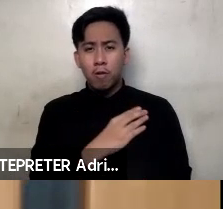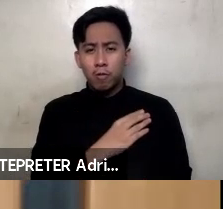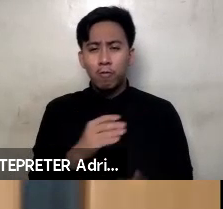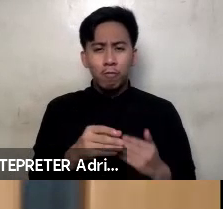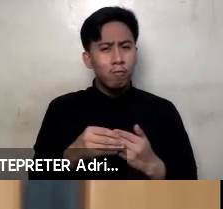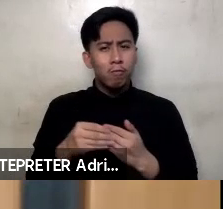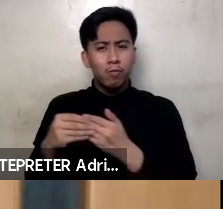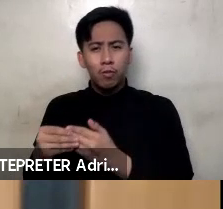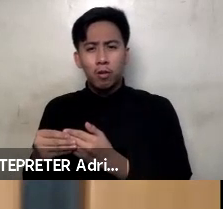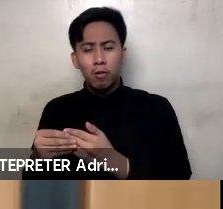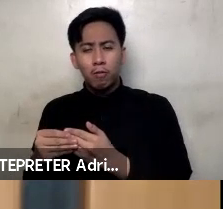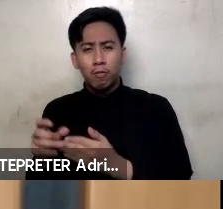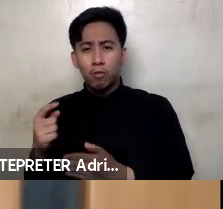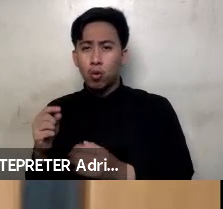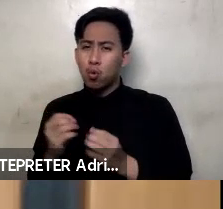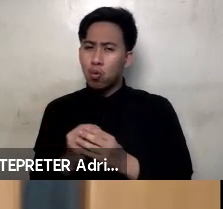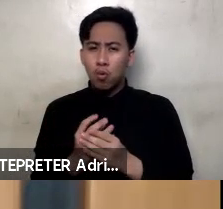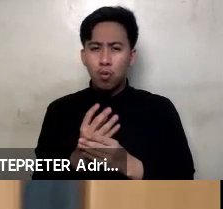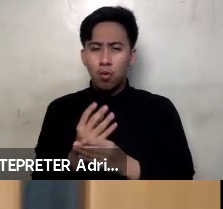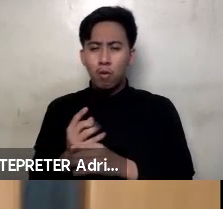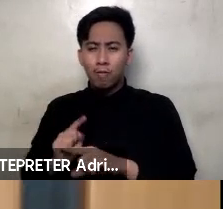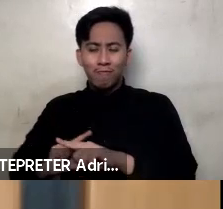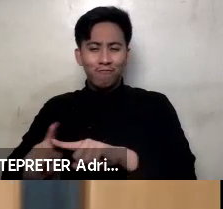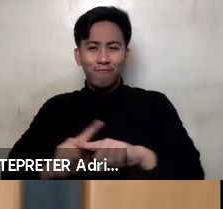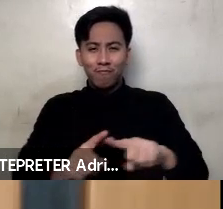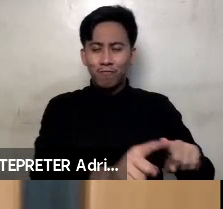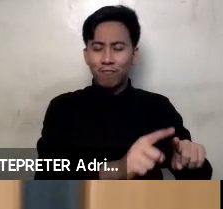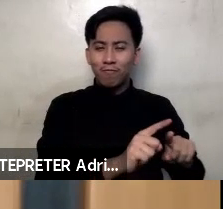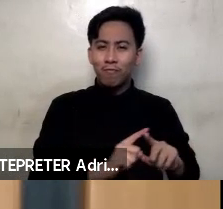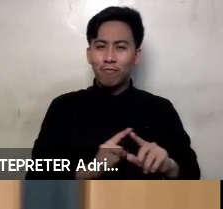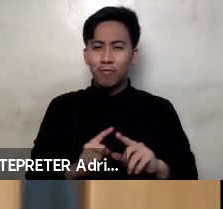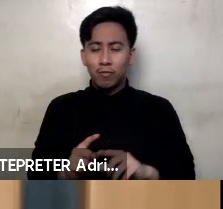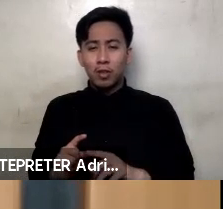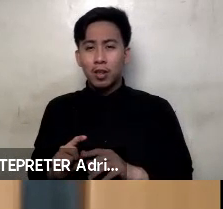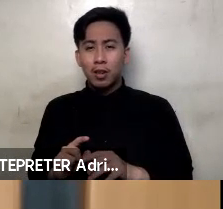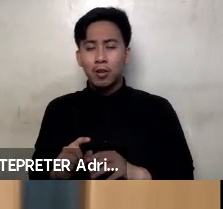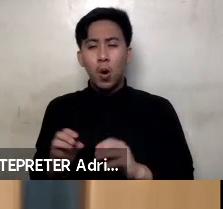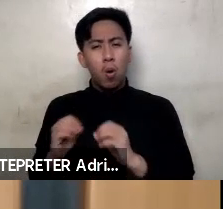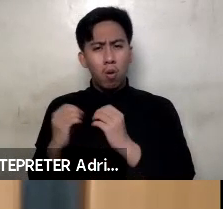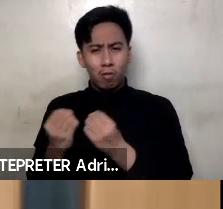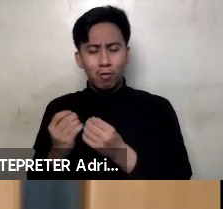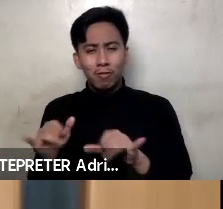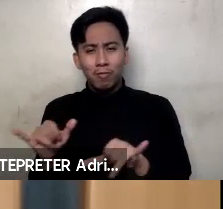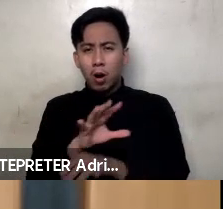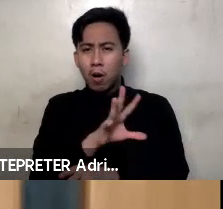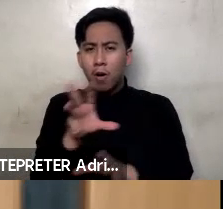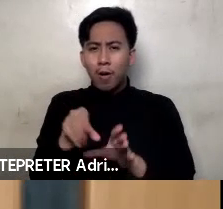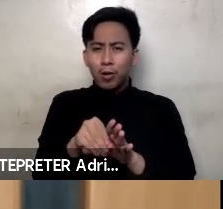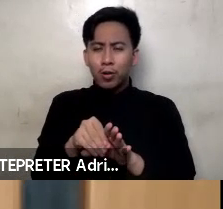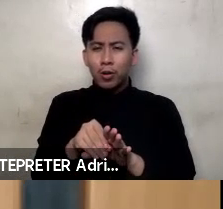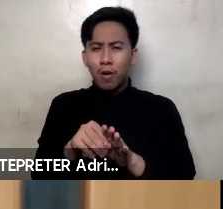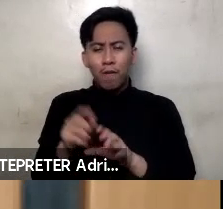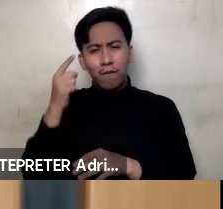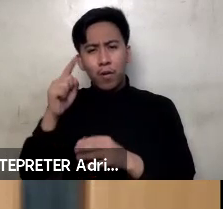which has been expanded to include various sectors and civil society organizations to sustain and